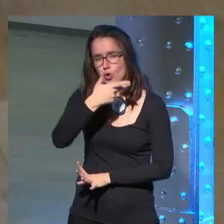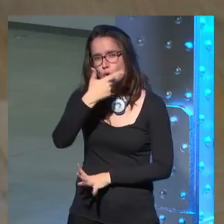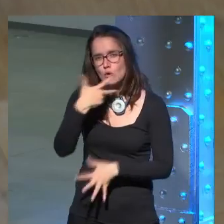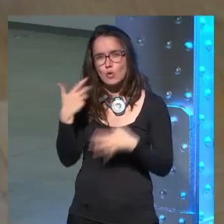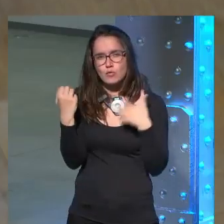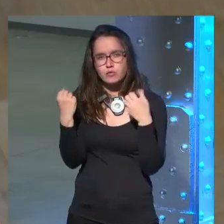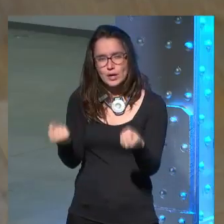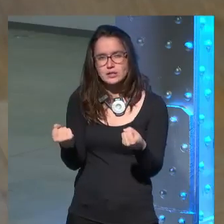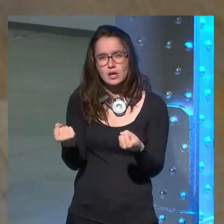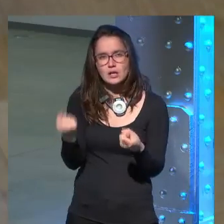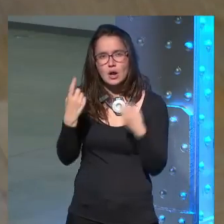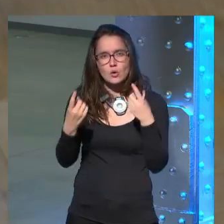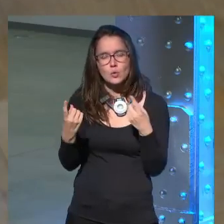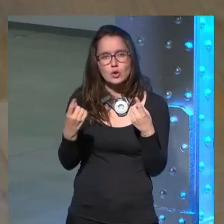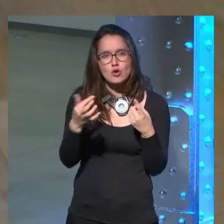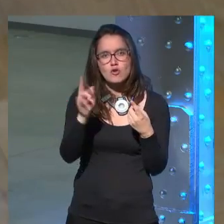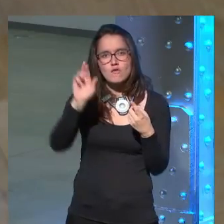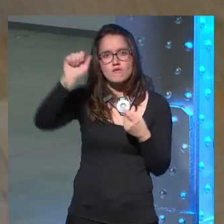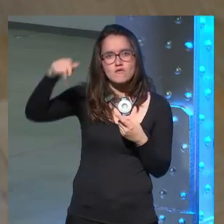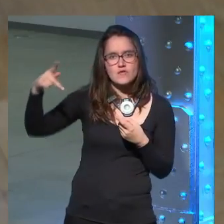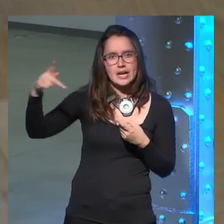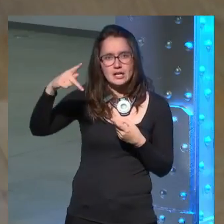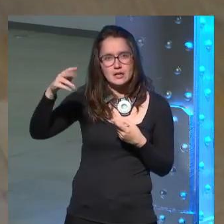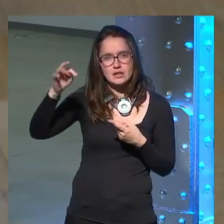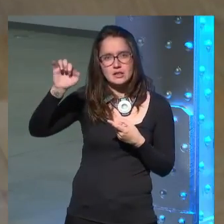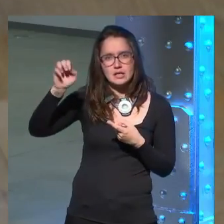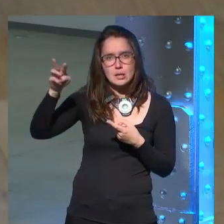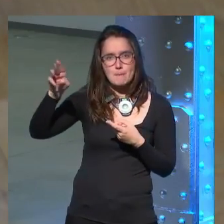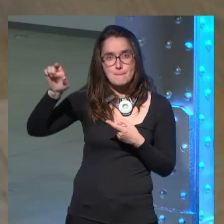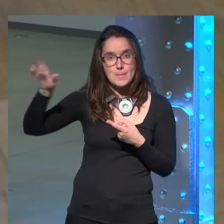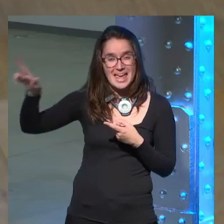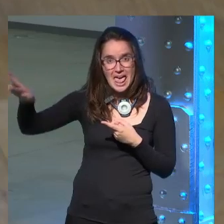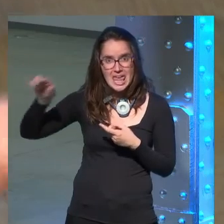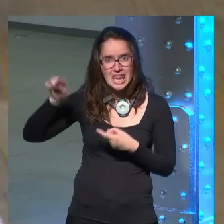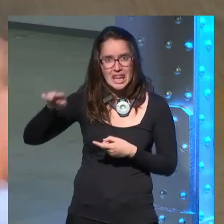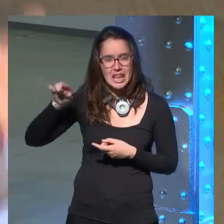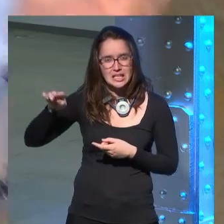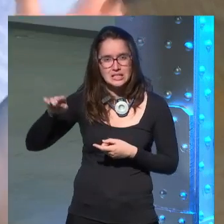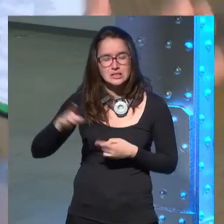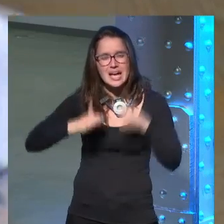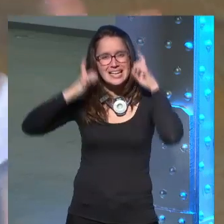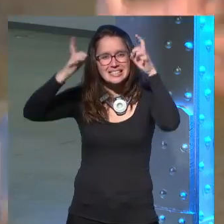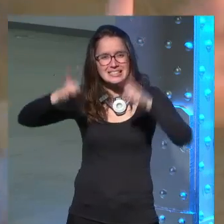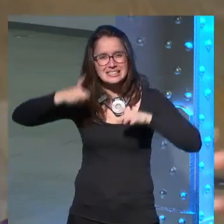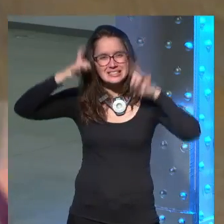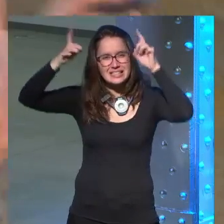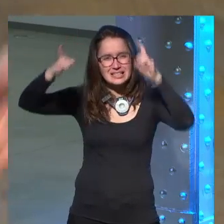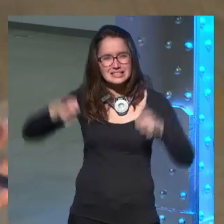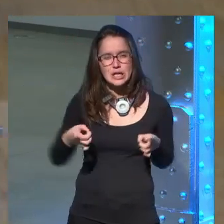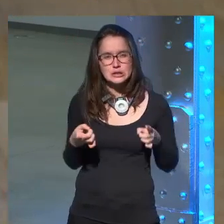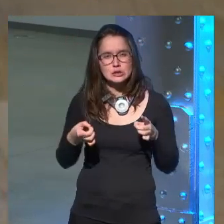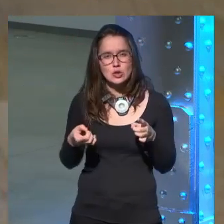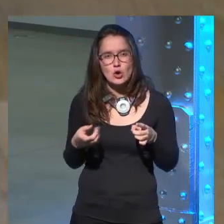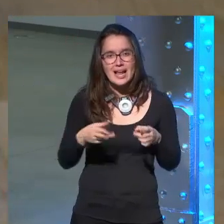or a very well-known example is Frank Tipler. Frank Tipler, do you know him? He is trying